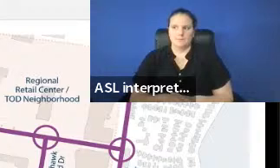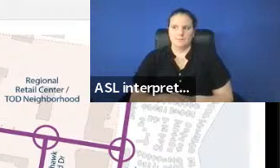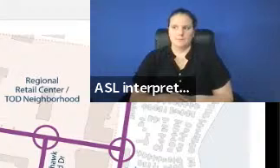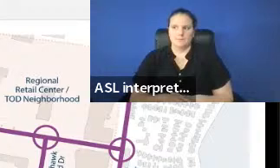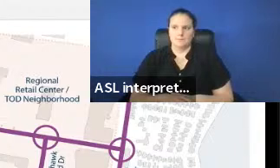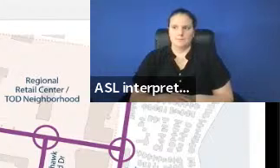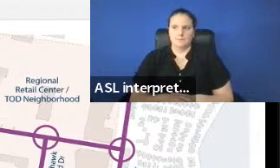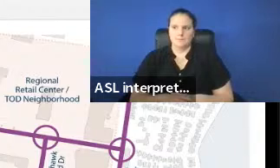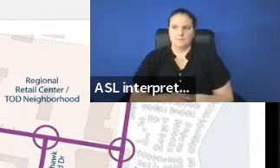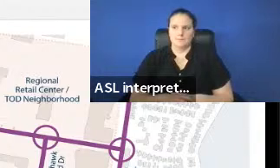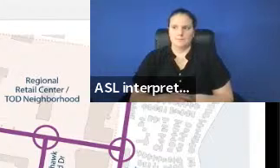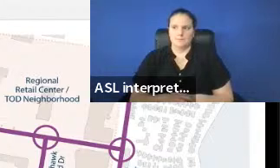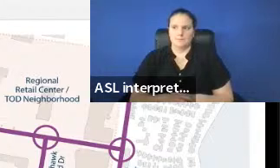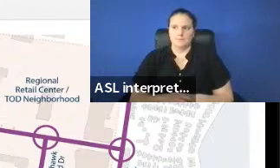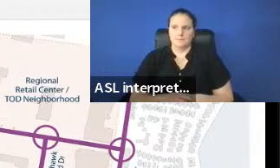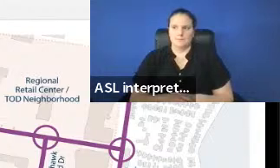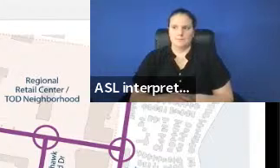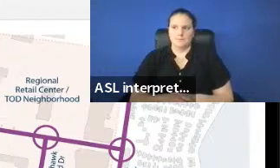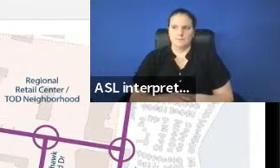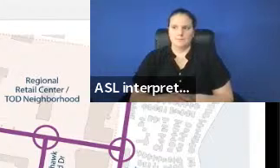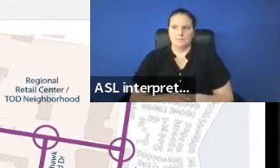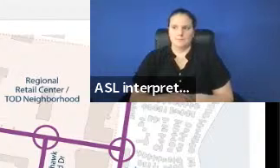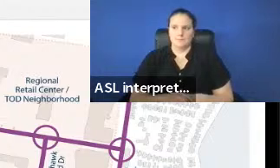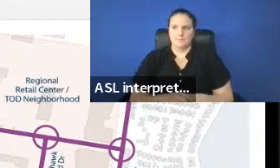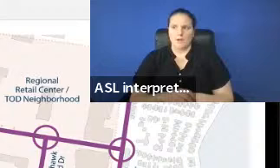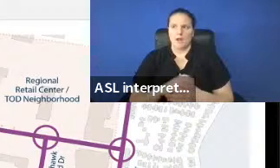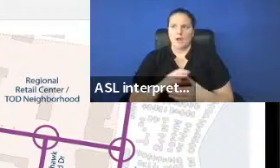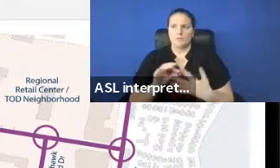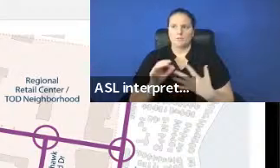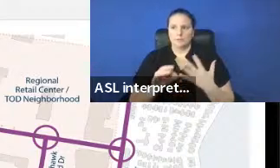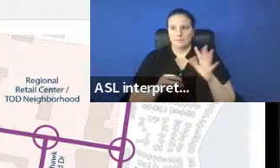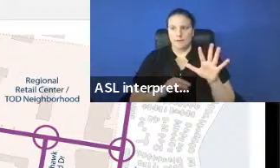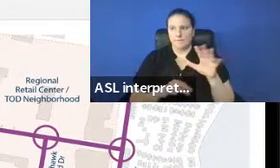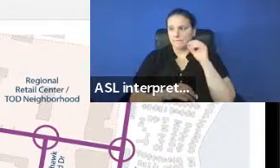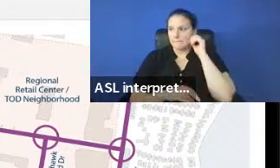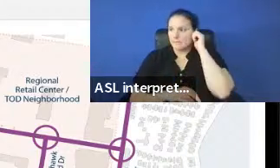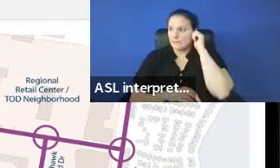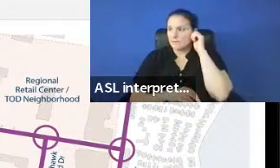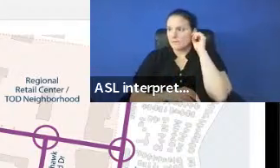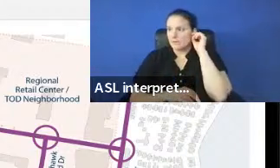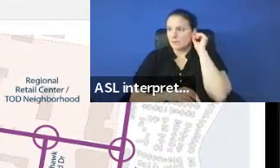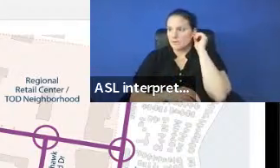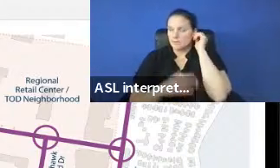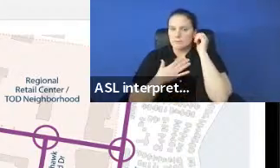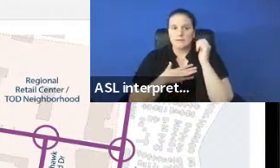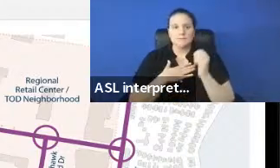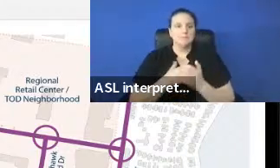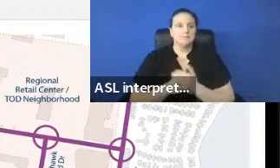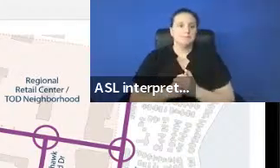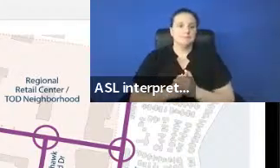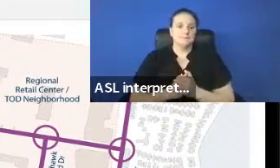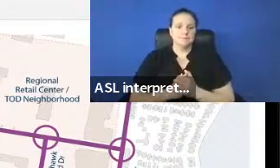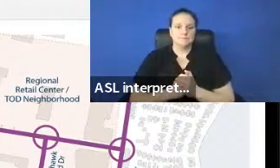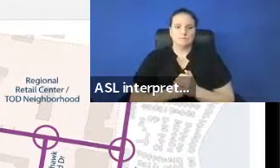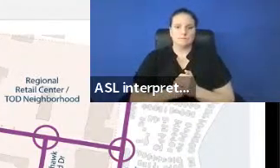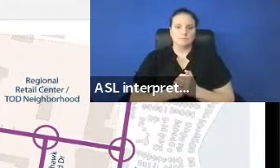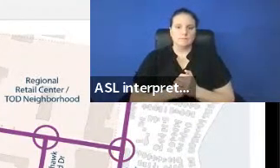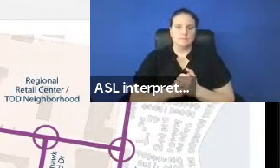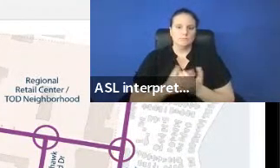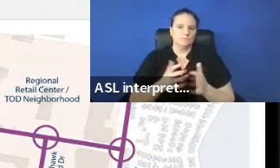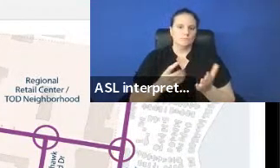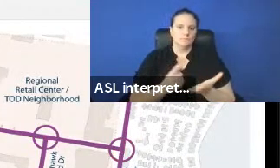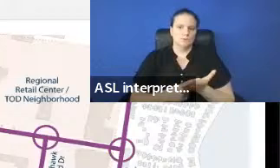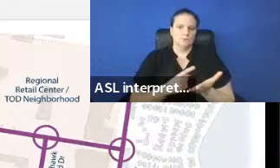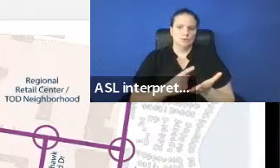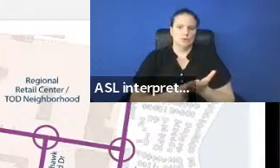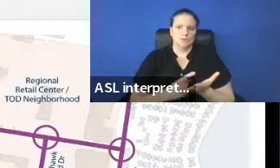next, option 4, please. Option 5, I mean. Option 5, we pretty much covered